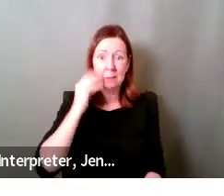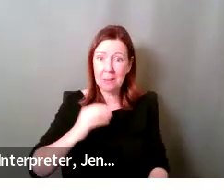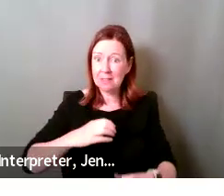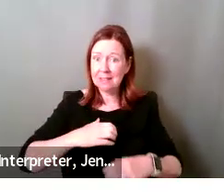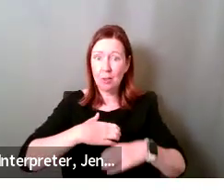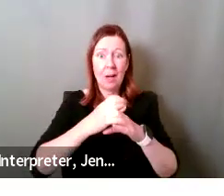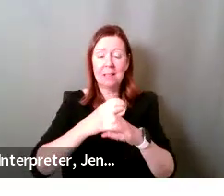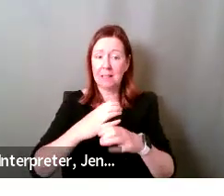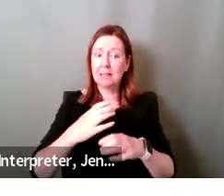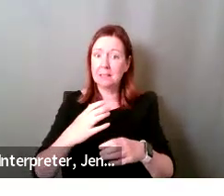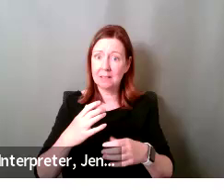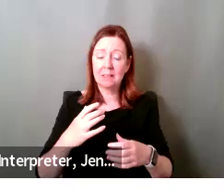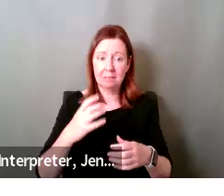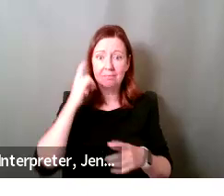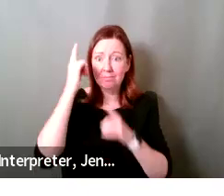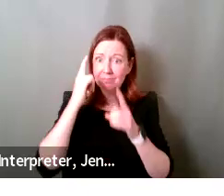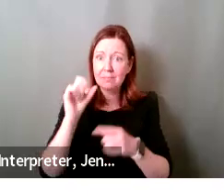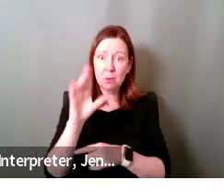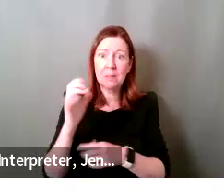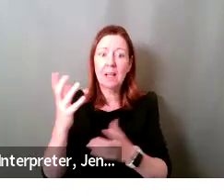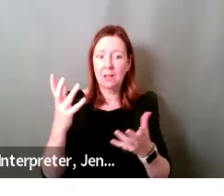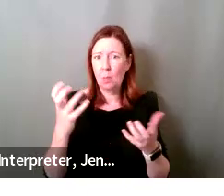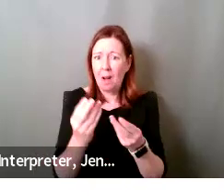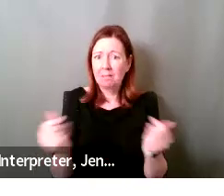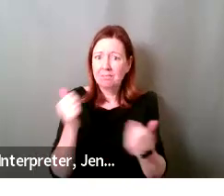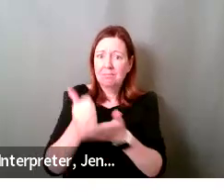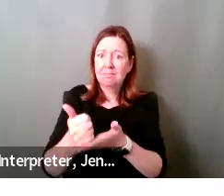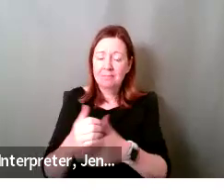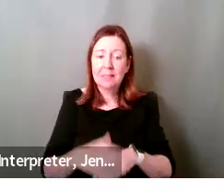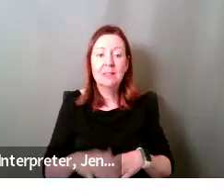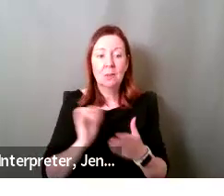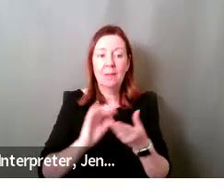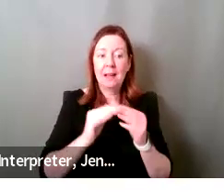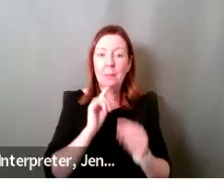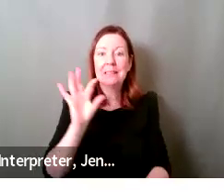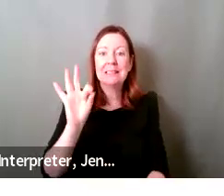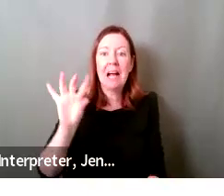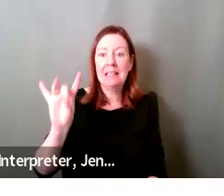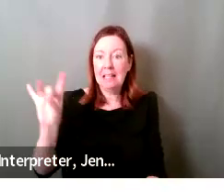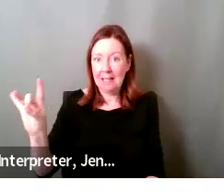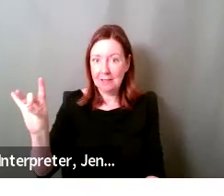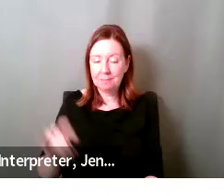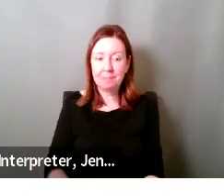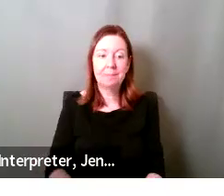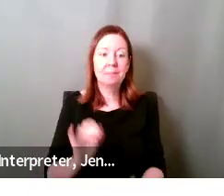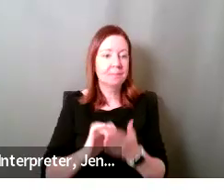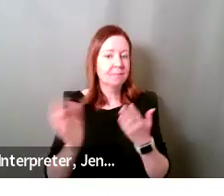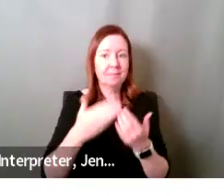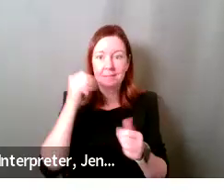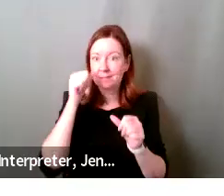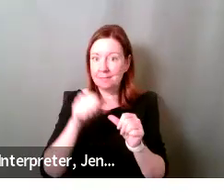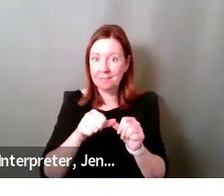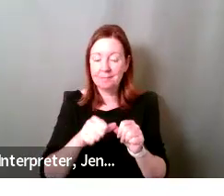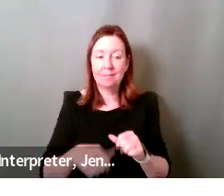something, we always want a solution for these individuals. So that number again would be 988. This is easy to